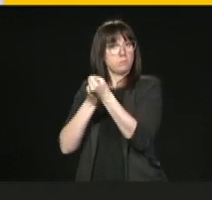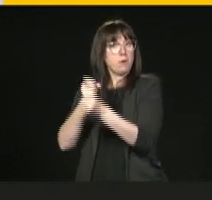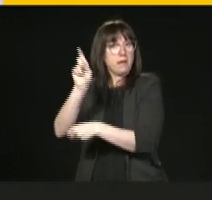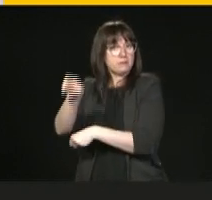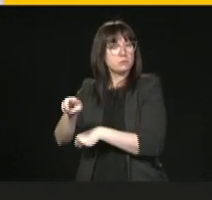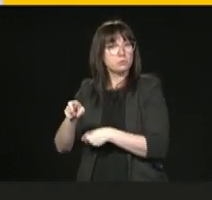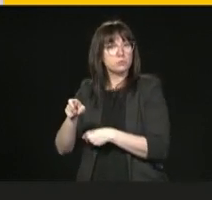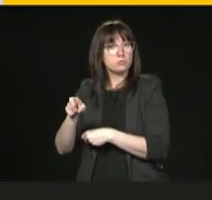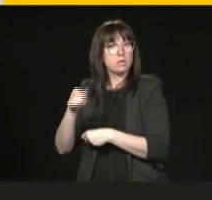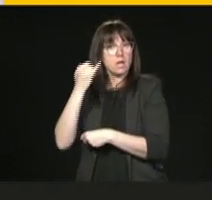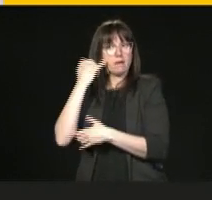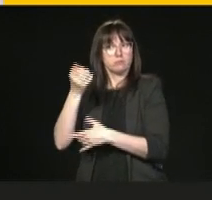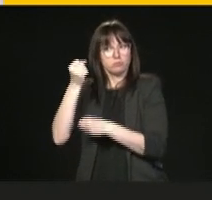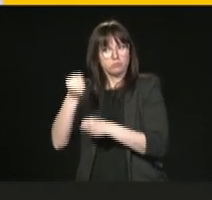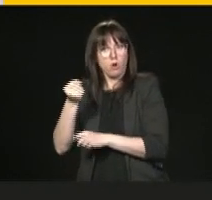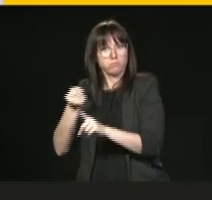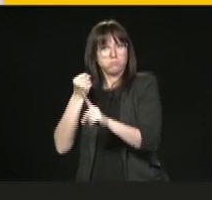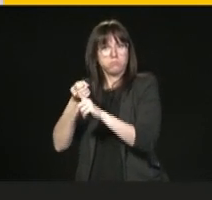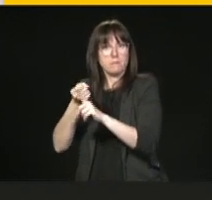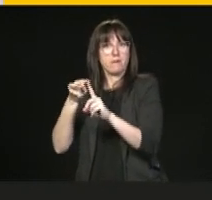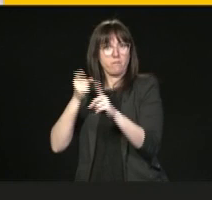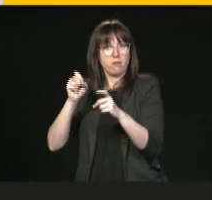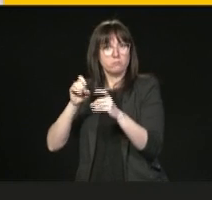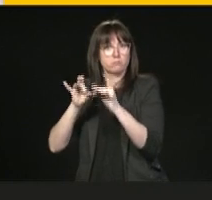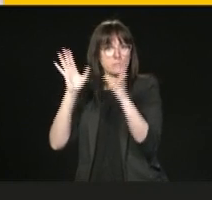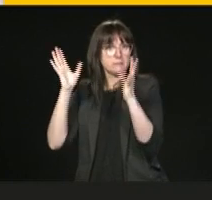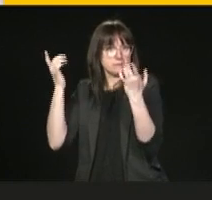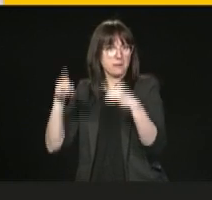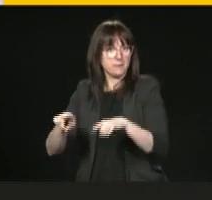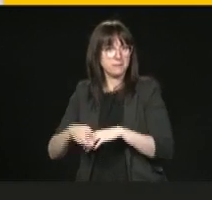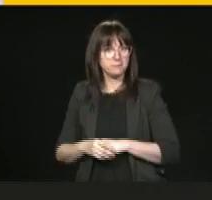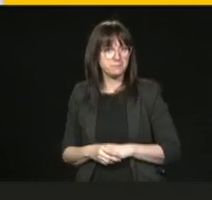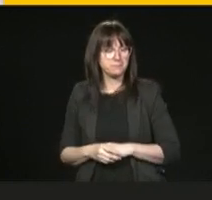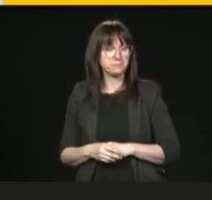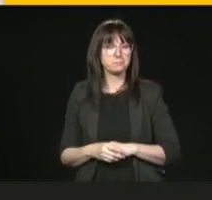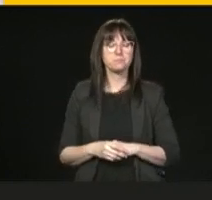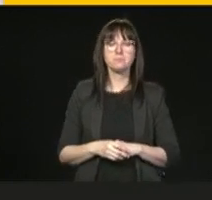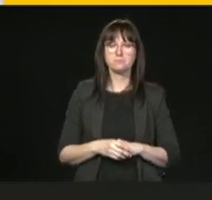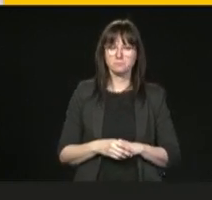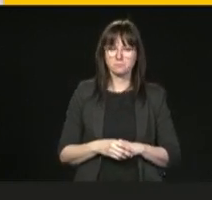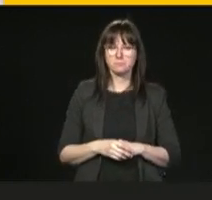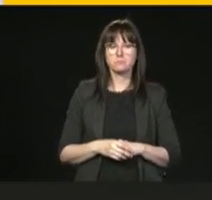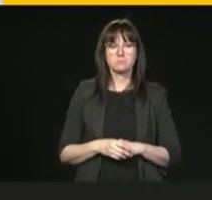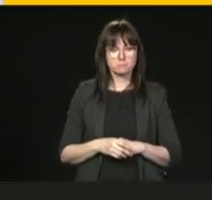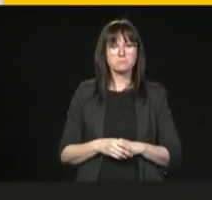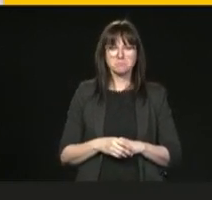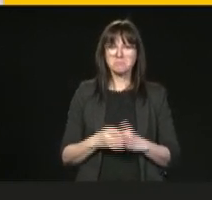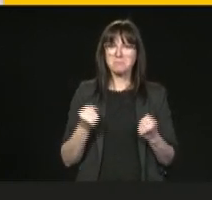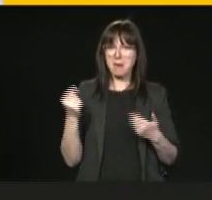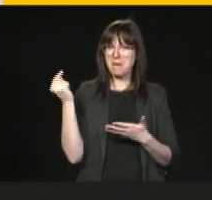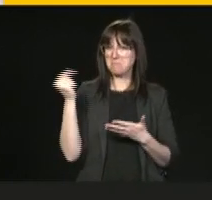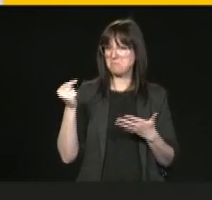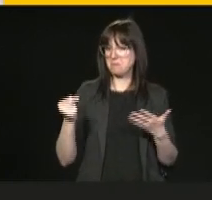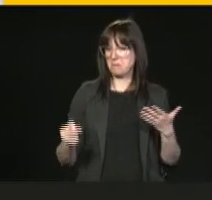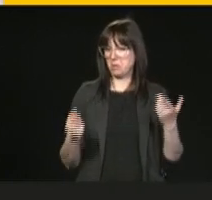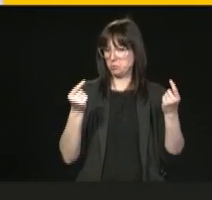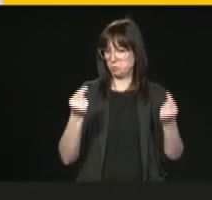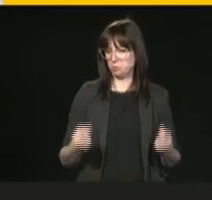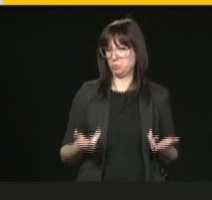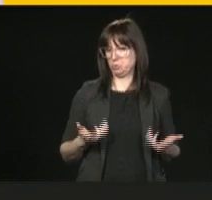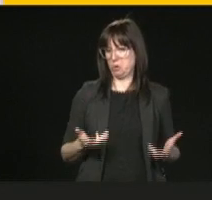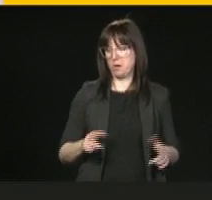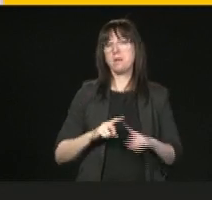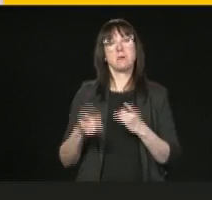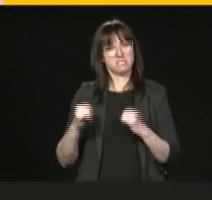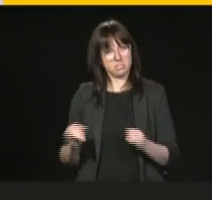that have been very hard hit by this crisis. So we've done a lot, but we still have more to do, and